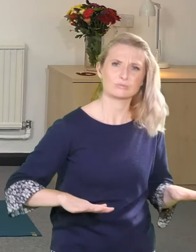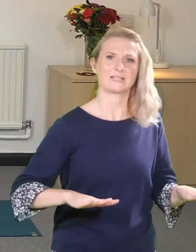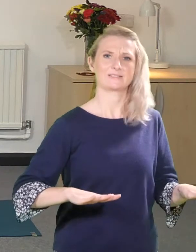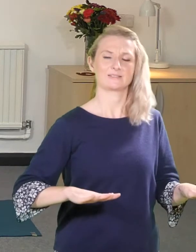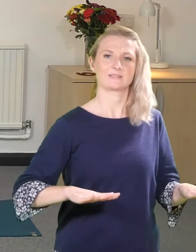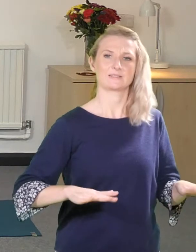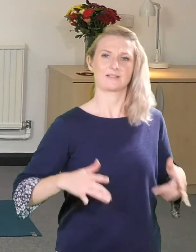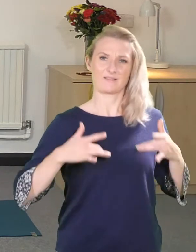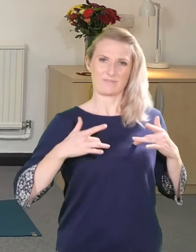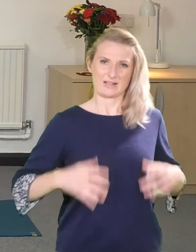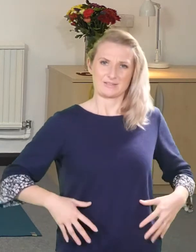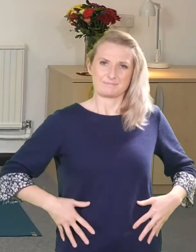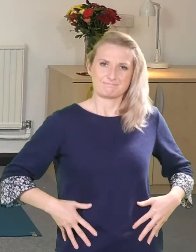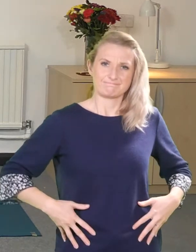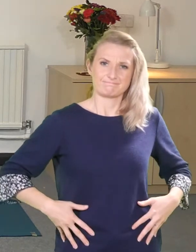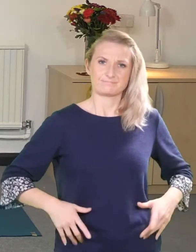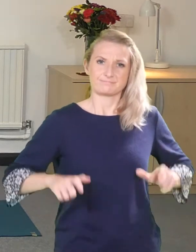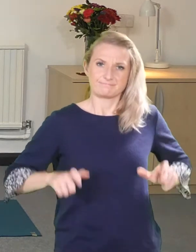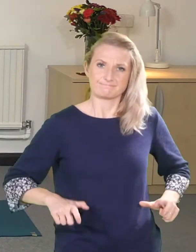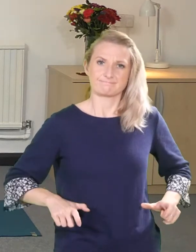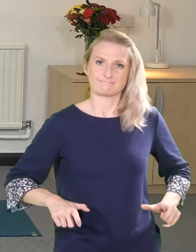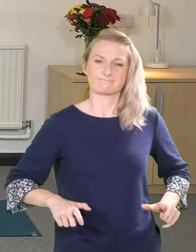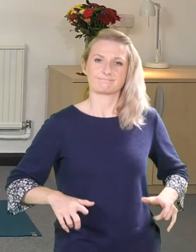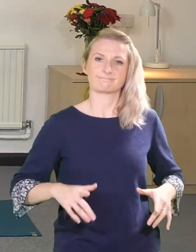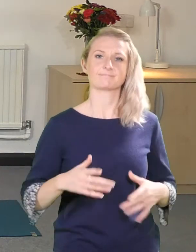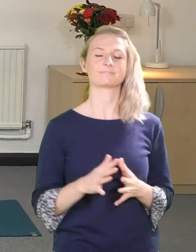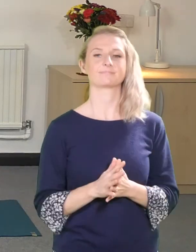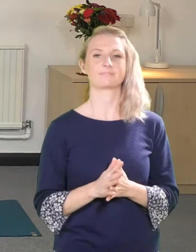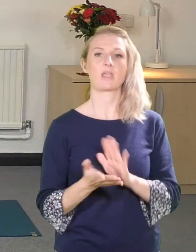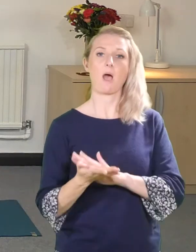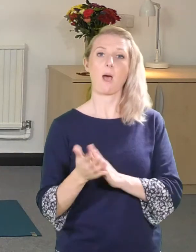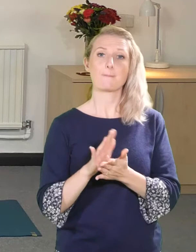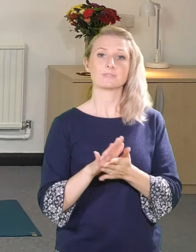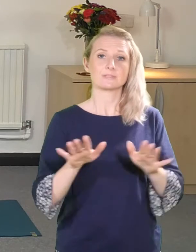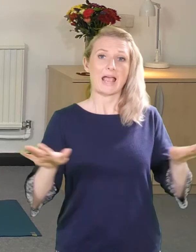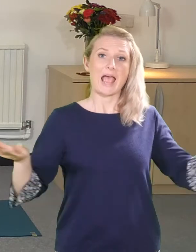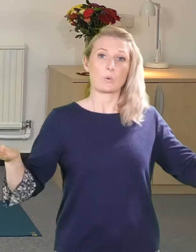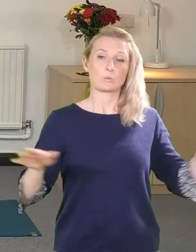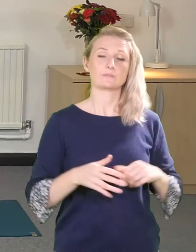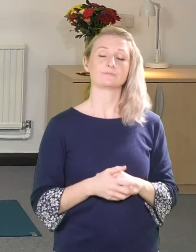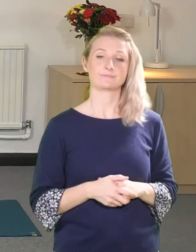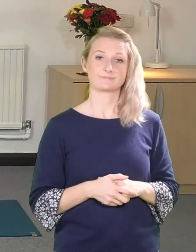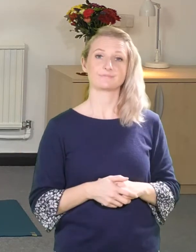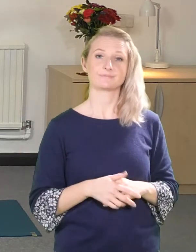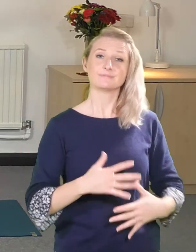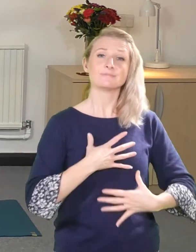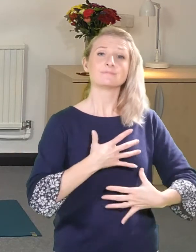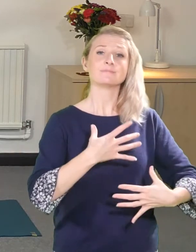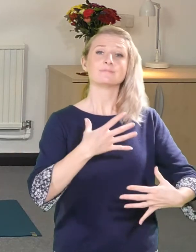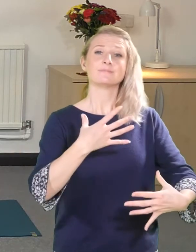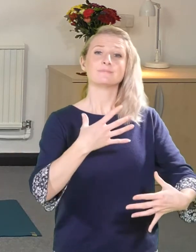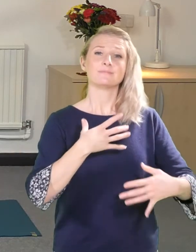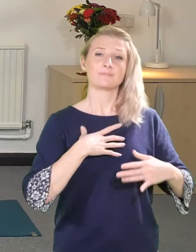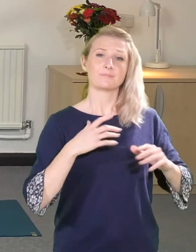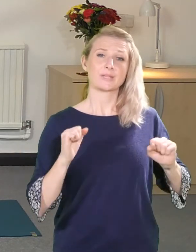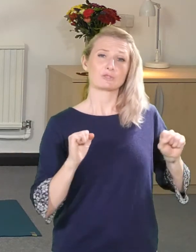your hips are feeling. Stabilize your legs. Extend the arms out to the sides. Inhale, stretch